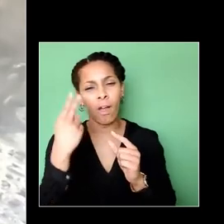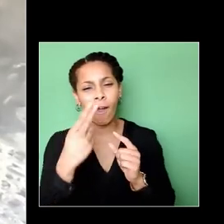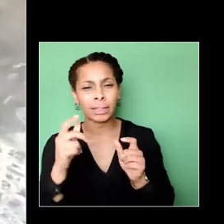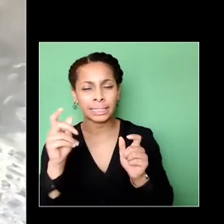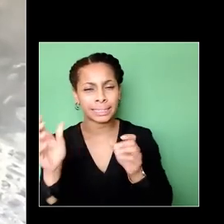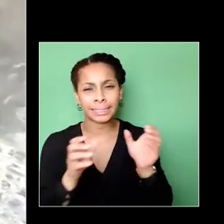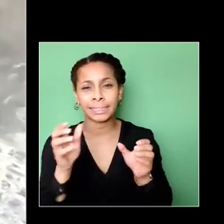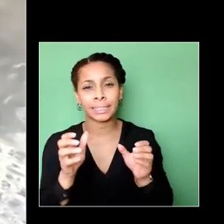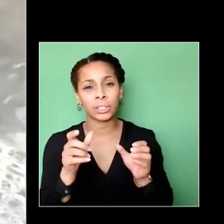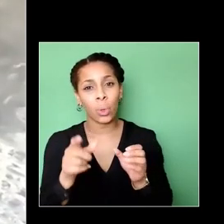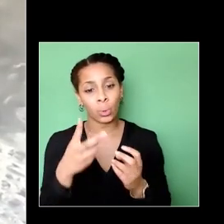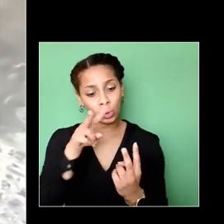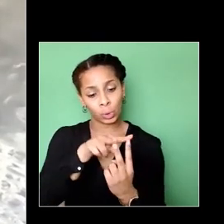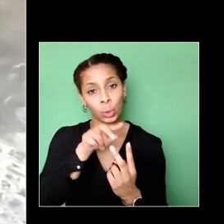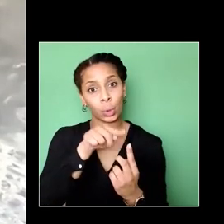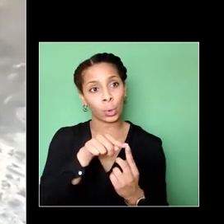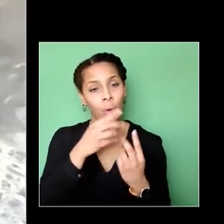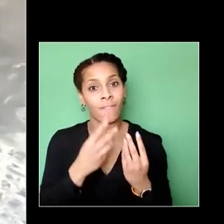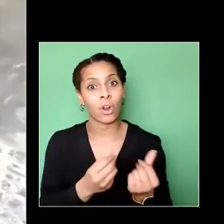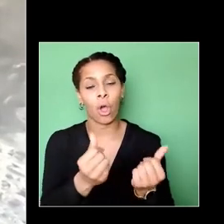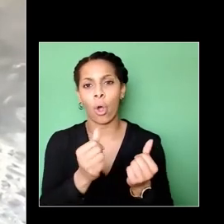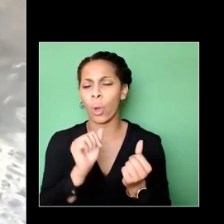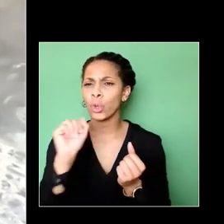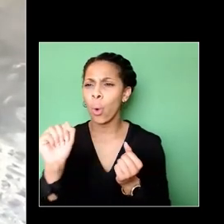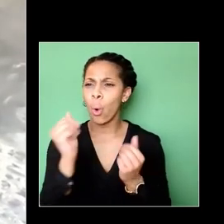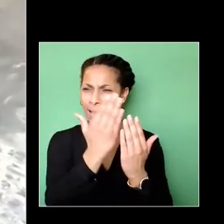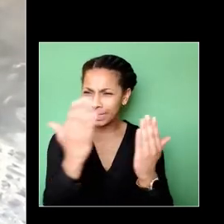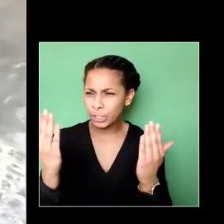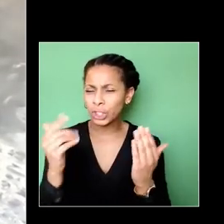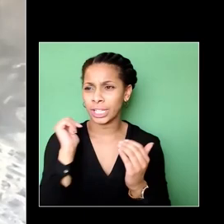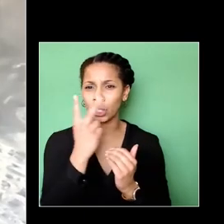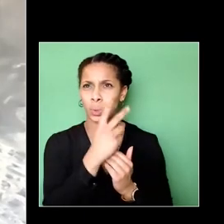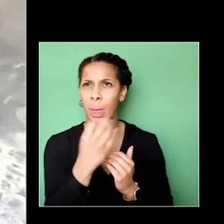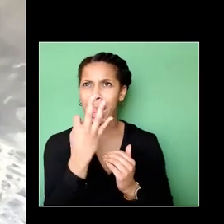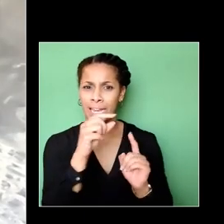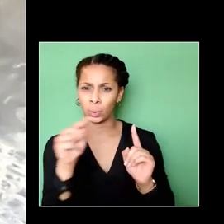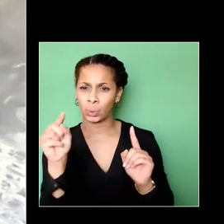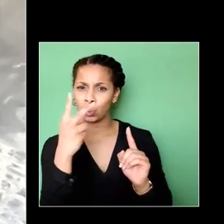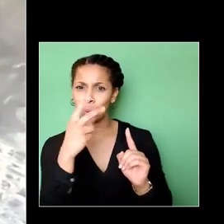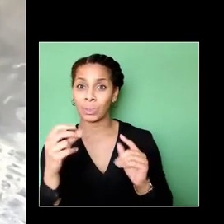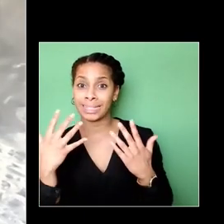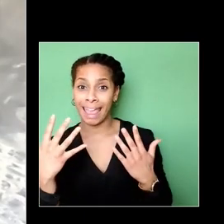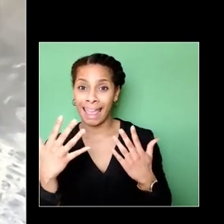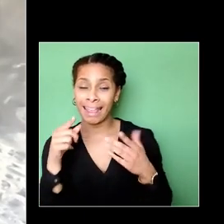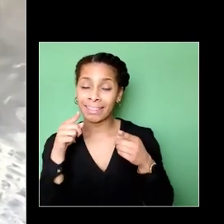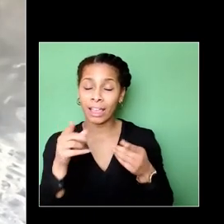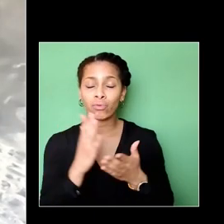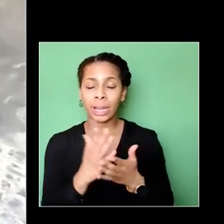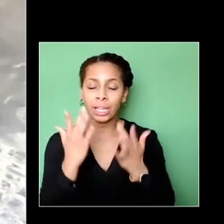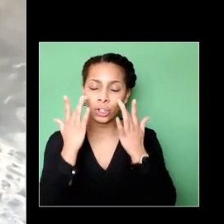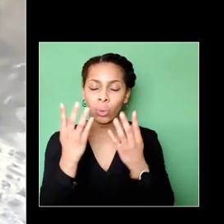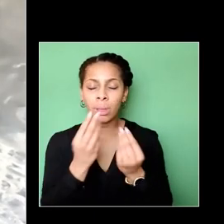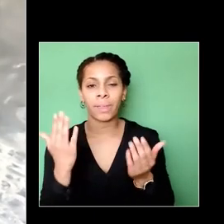Flow and your exhibition between 2008, you know, and 2010, really mark something significant in